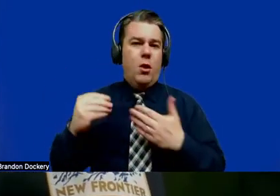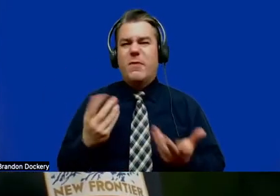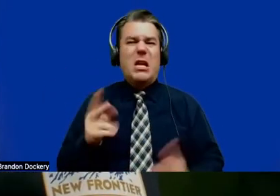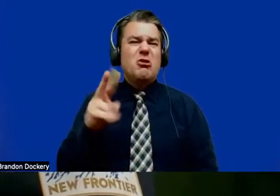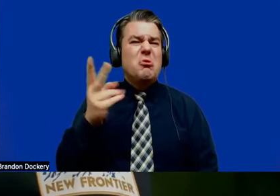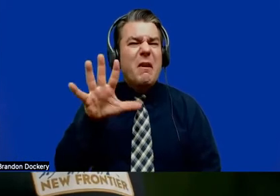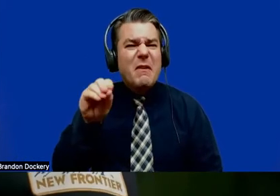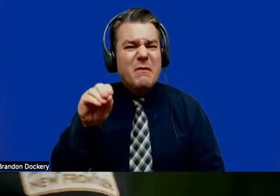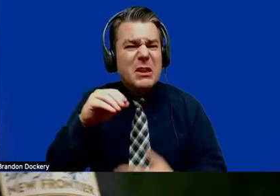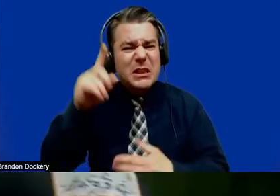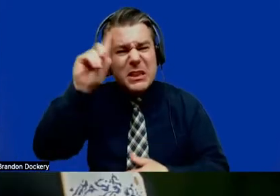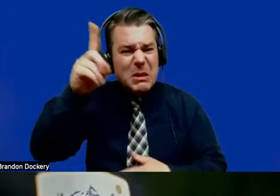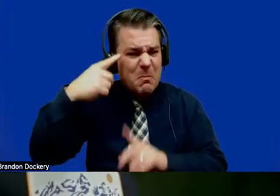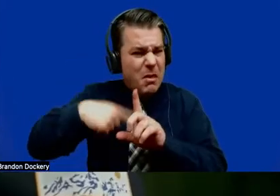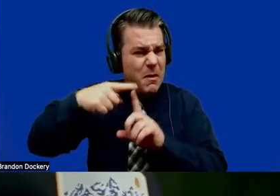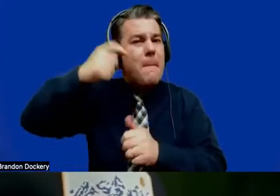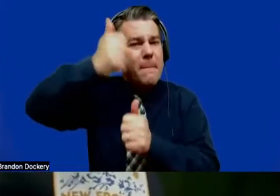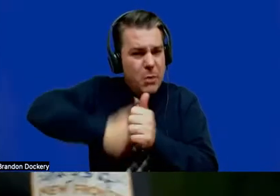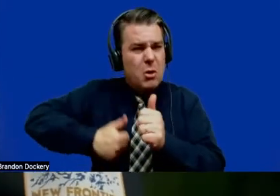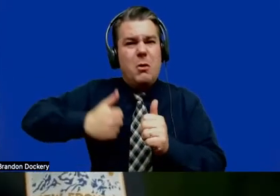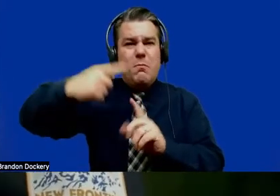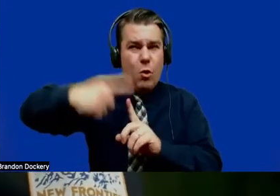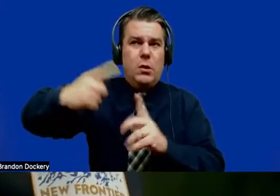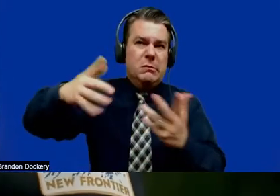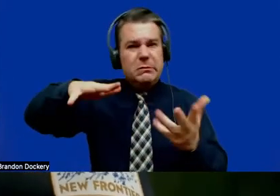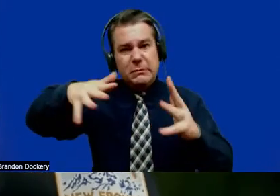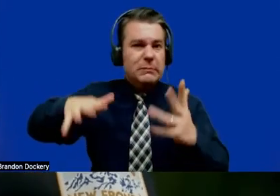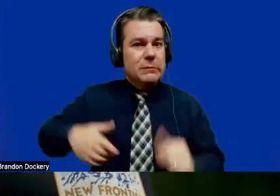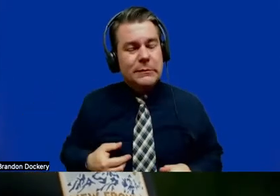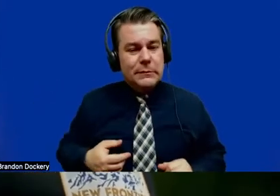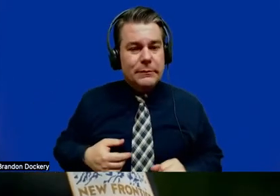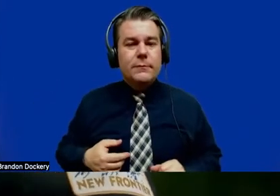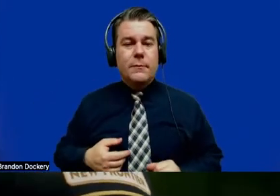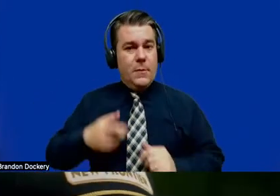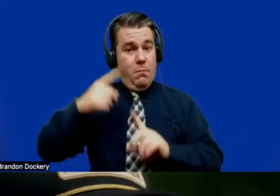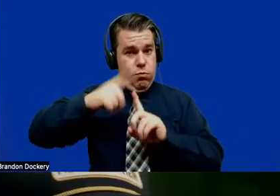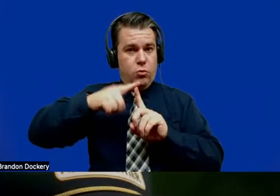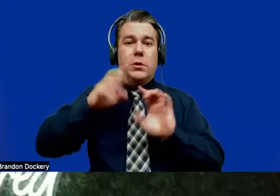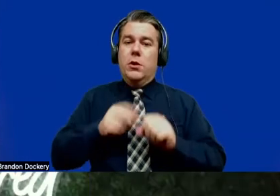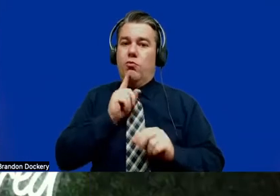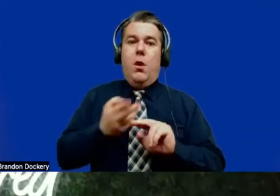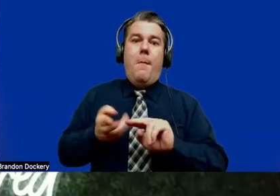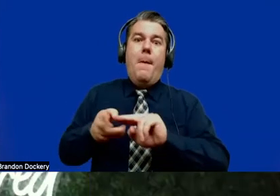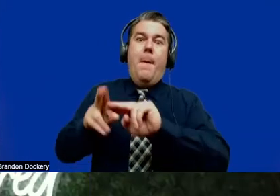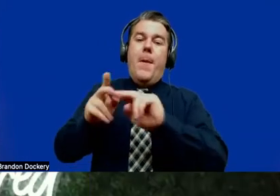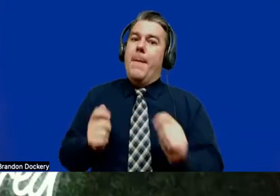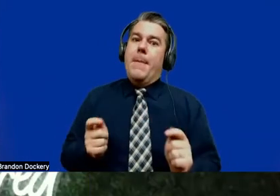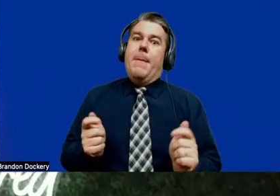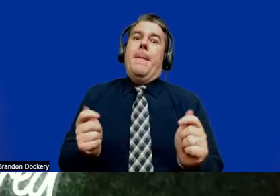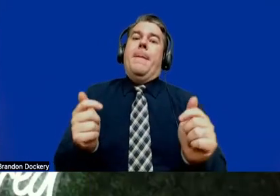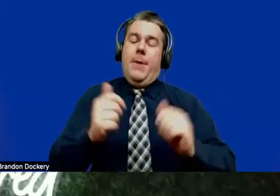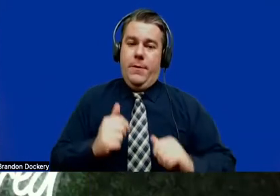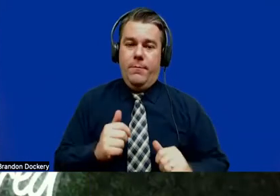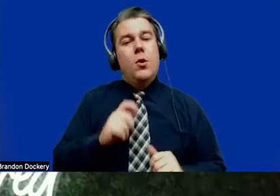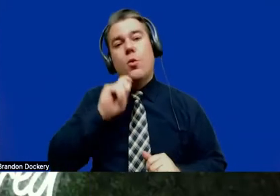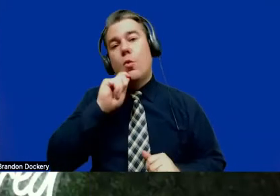$2.50 a month is what we're thinking per point. And so these points can really add up really quick. And so the cool thing that they've done